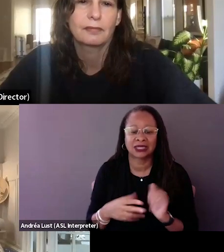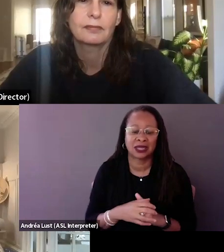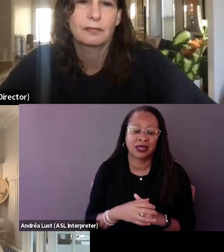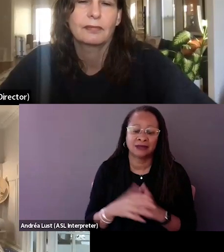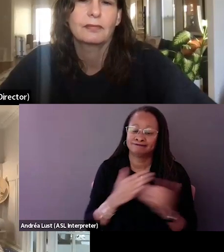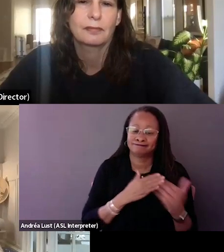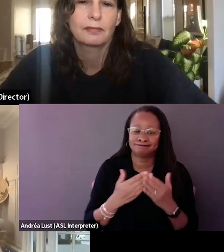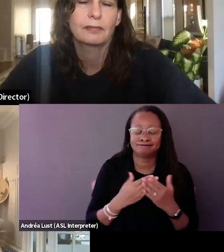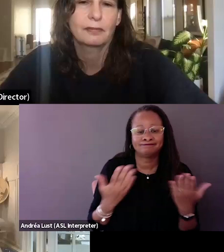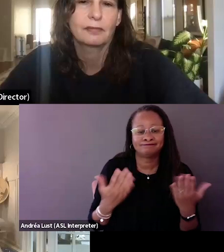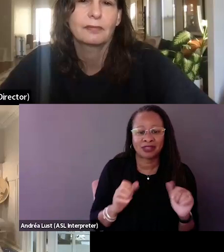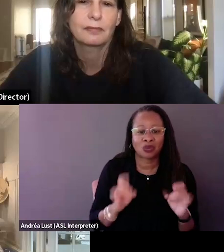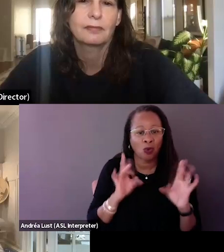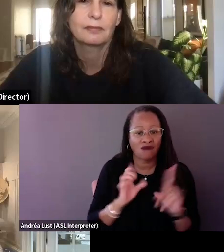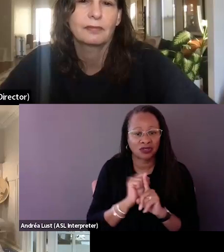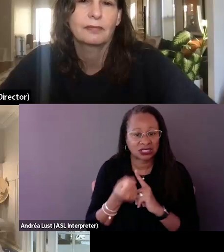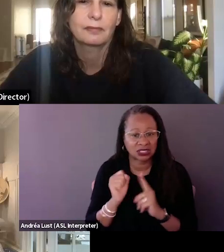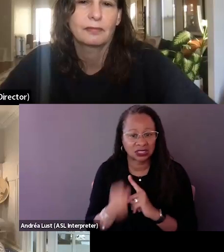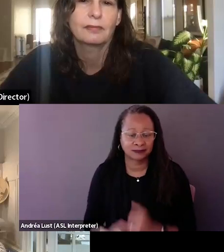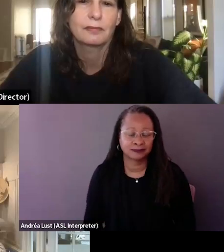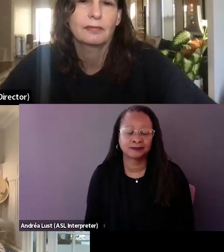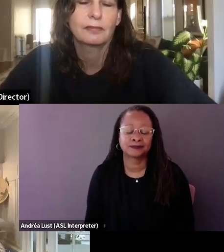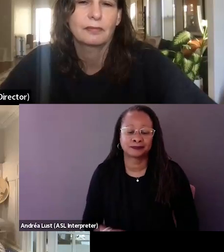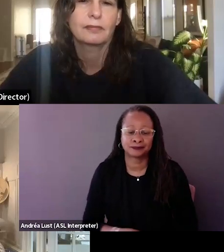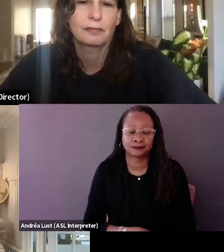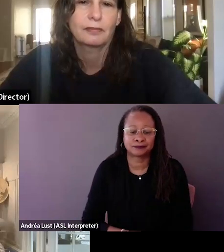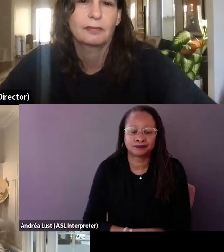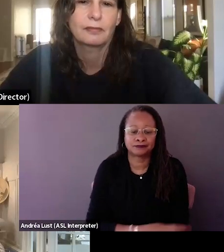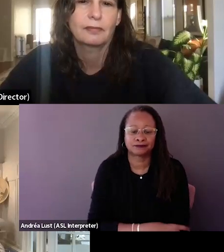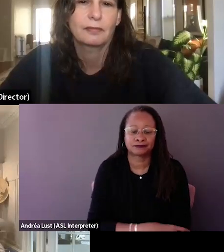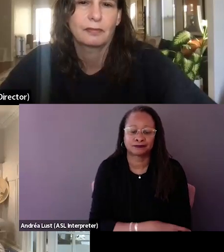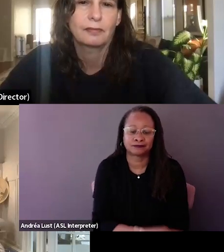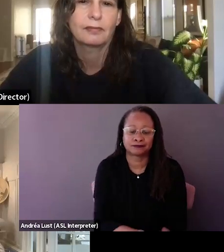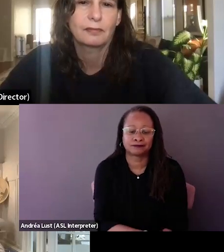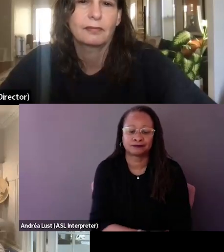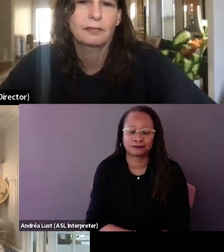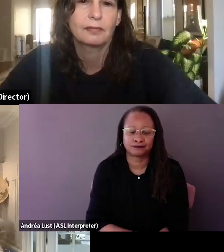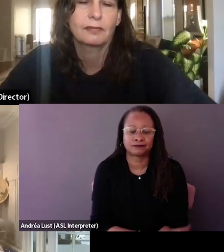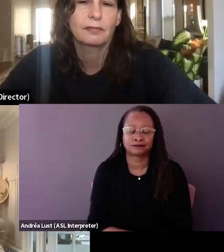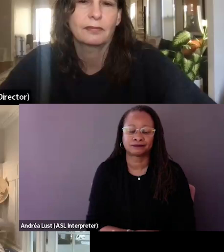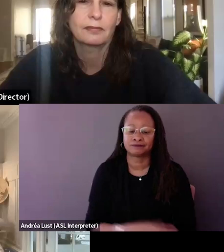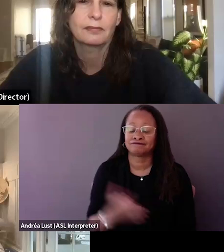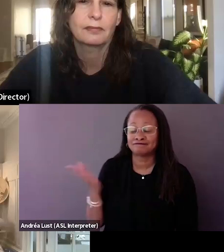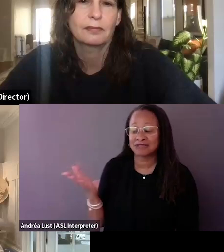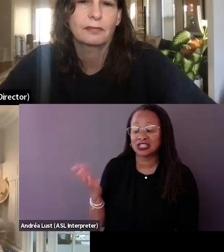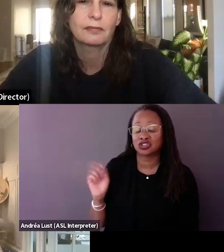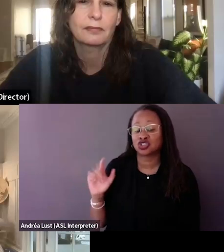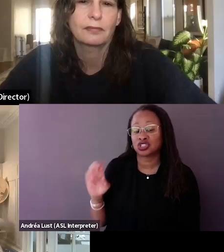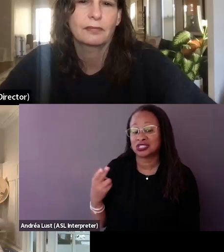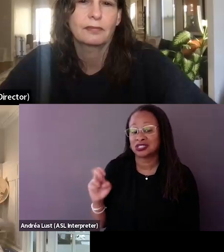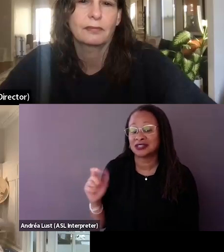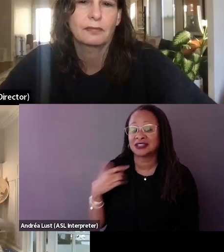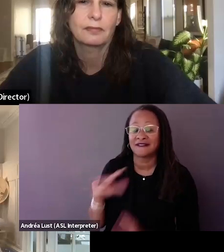despite such, you know, tragic, obviously, journey that she had. She found this, you